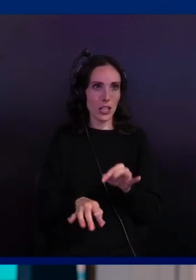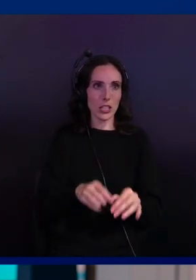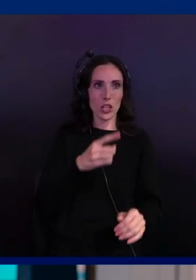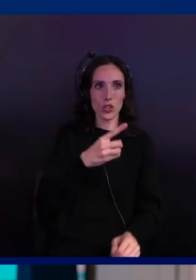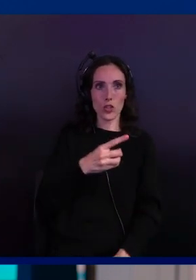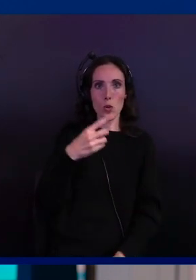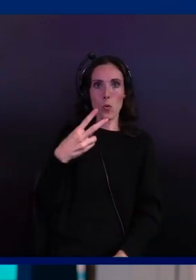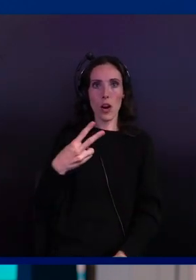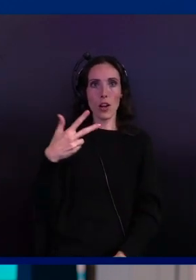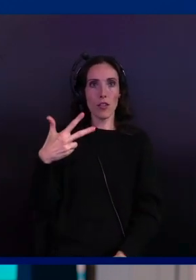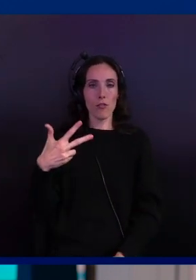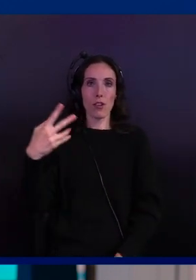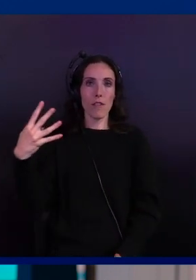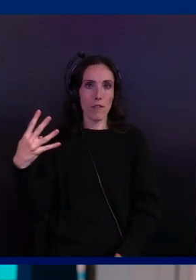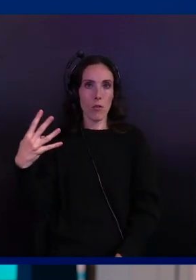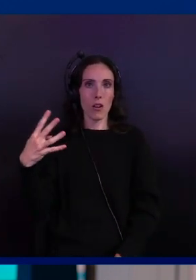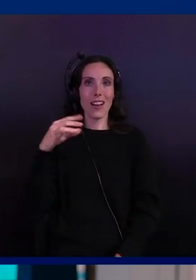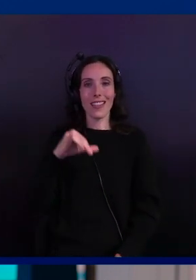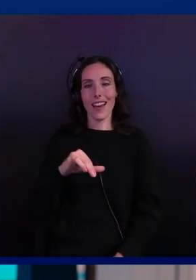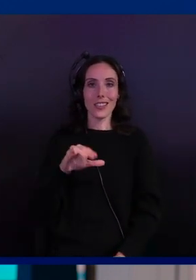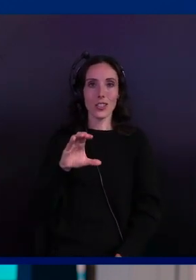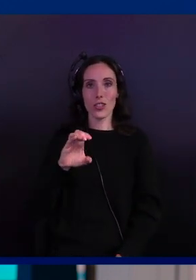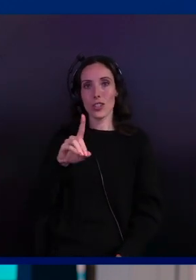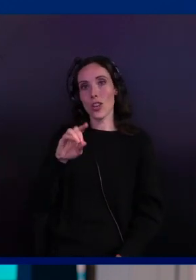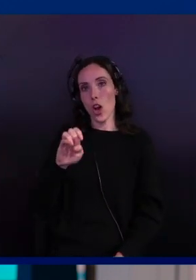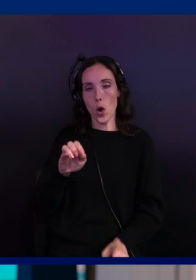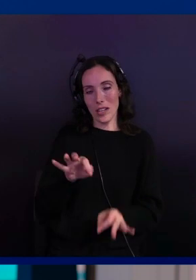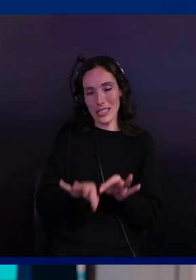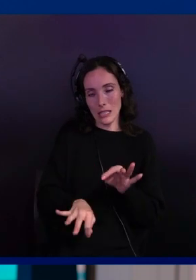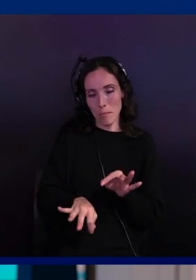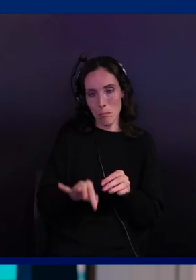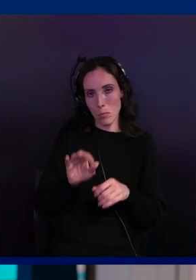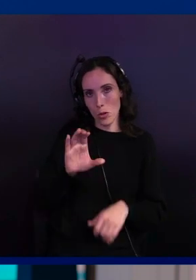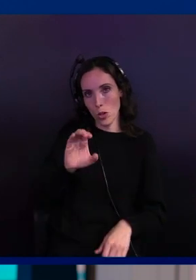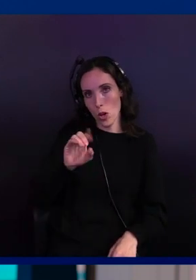2134. That is the code we are getting here.